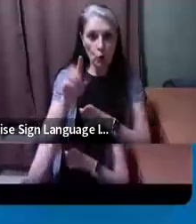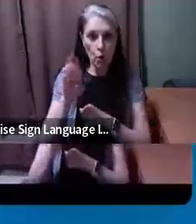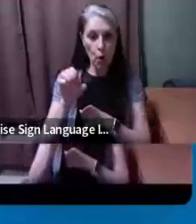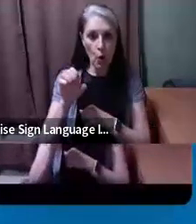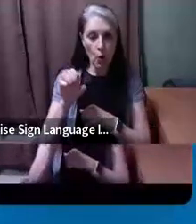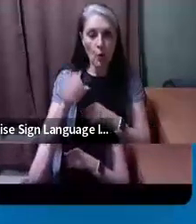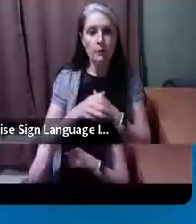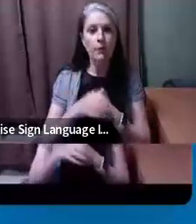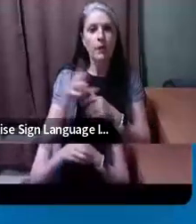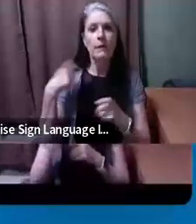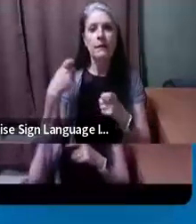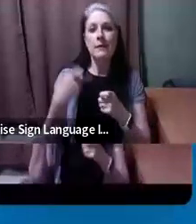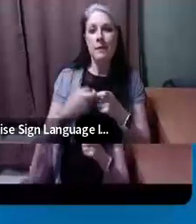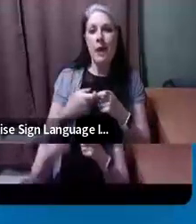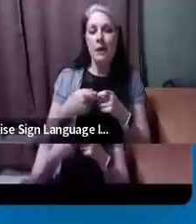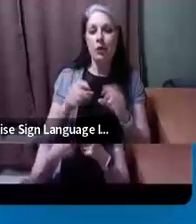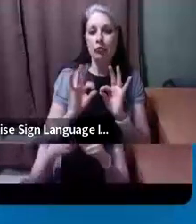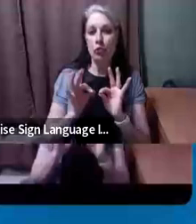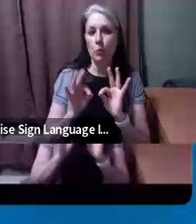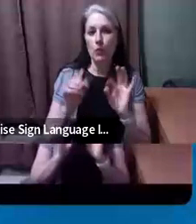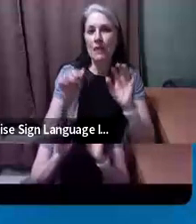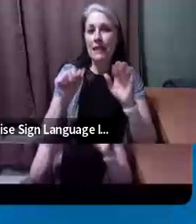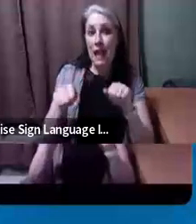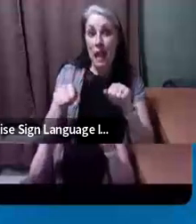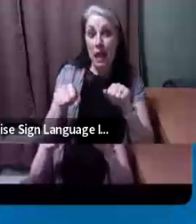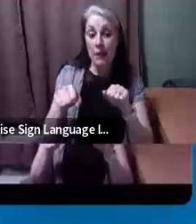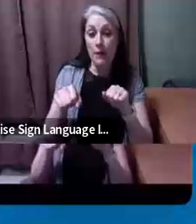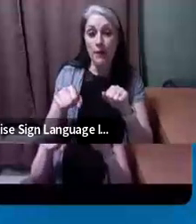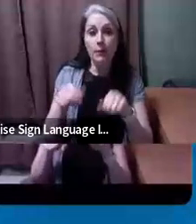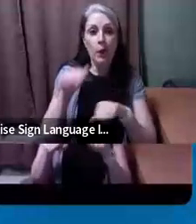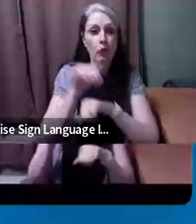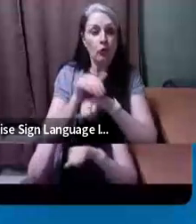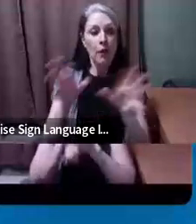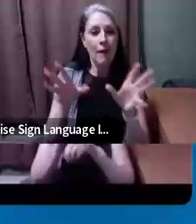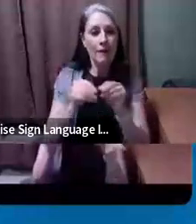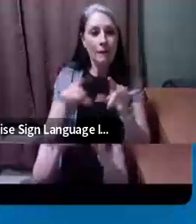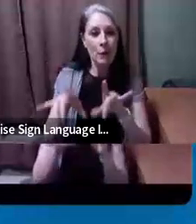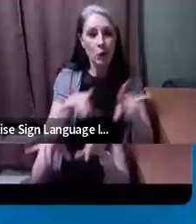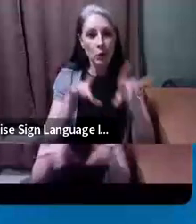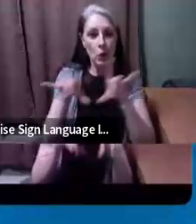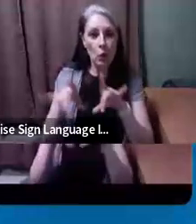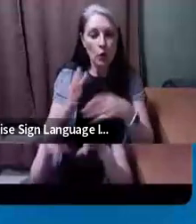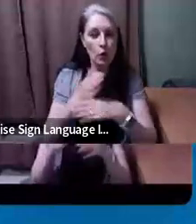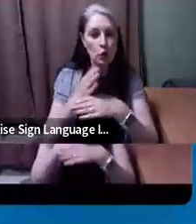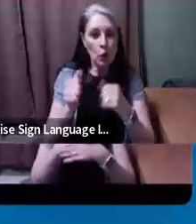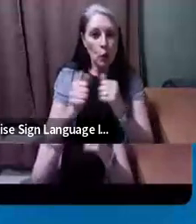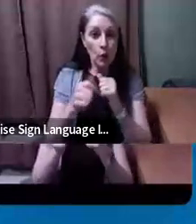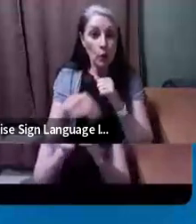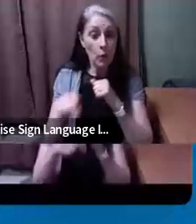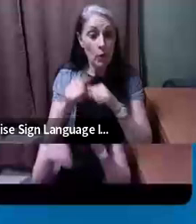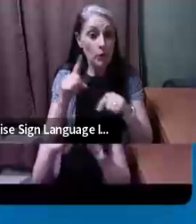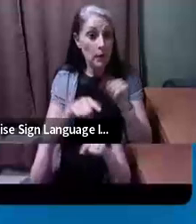into Spanish interpretation. And again, tonight's session is being recorded so that we can share it with those who cannot